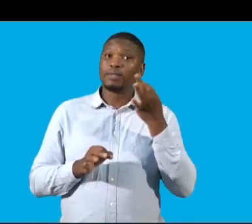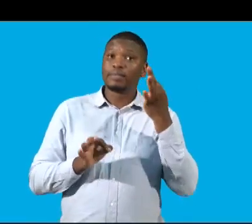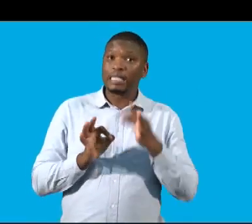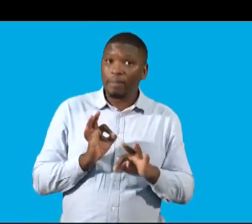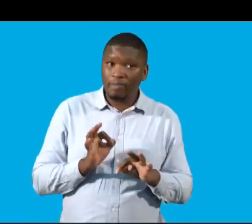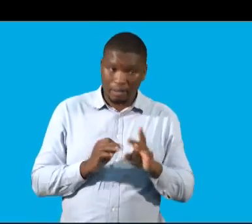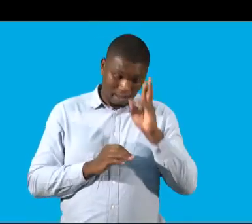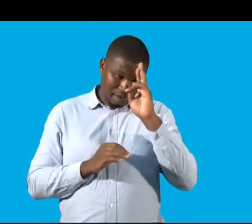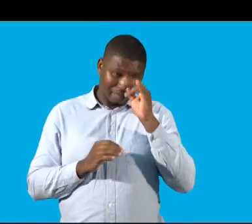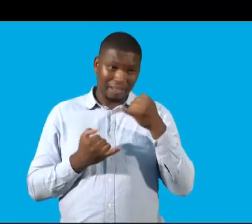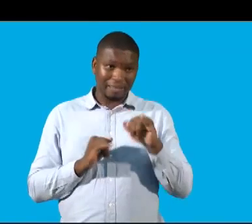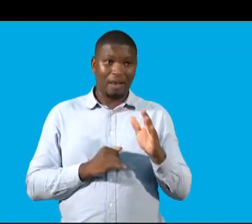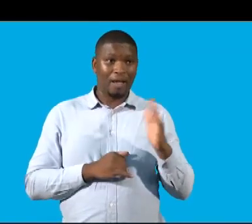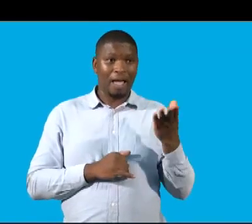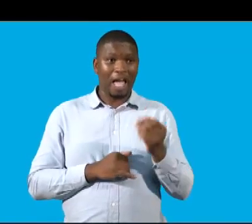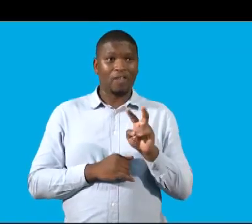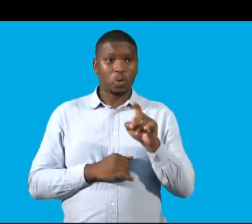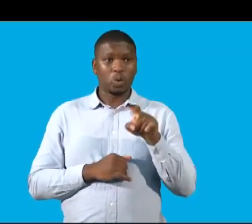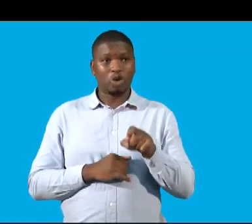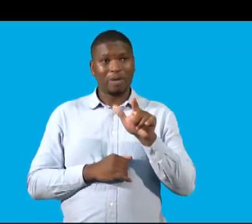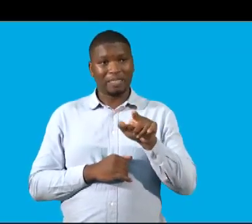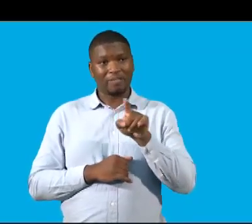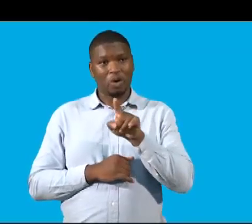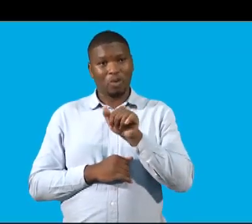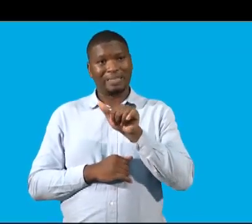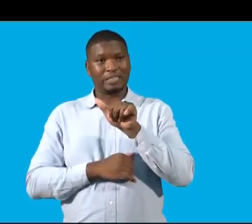or we simplify this, on this side we still have the